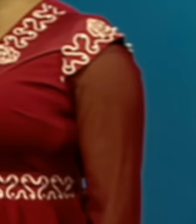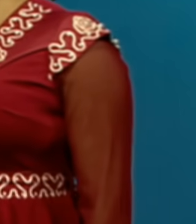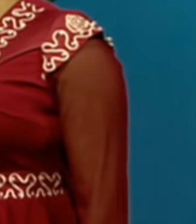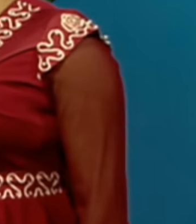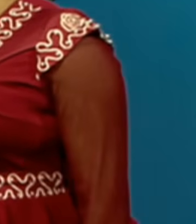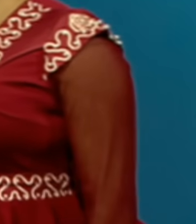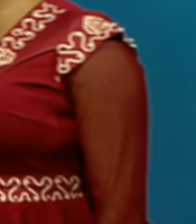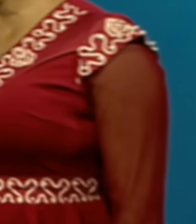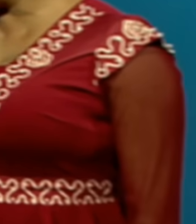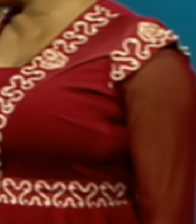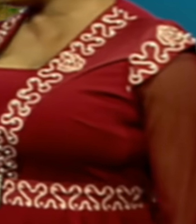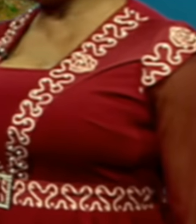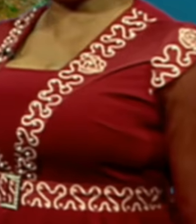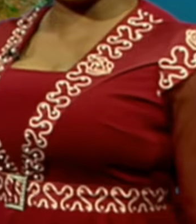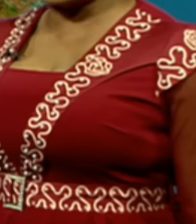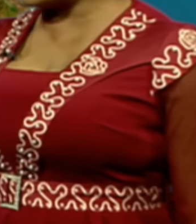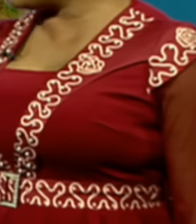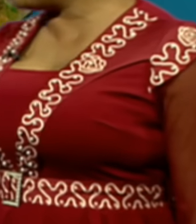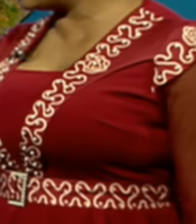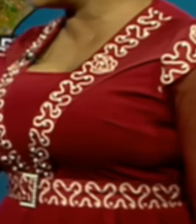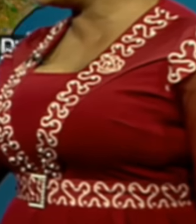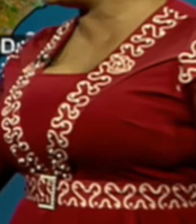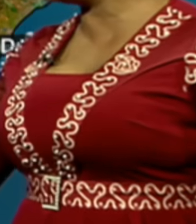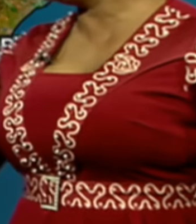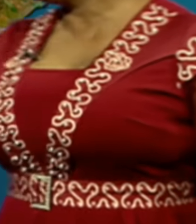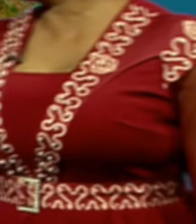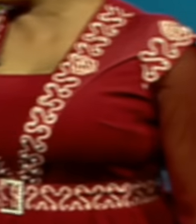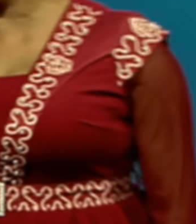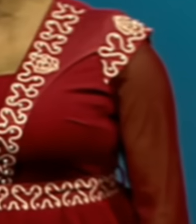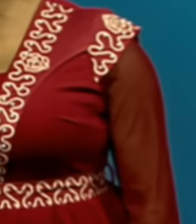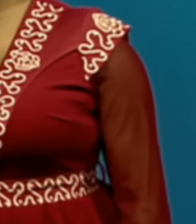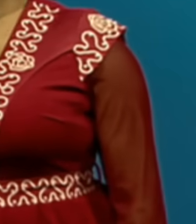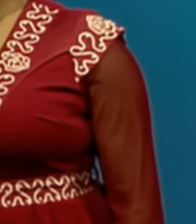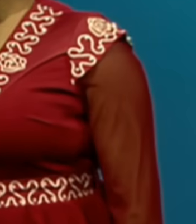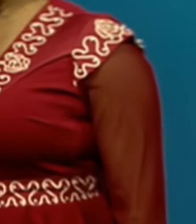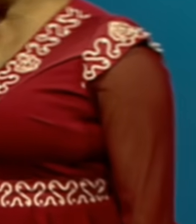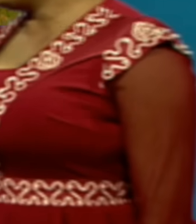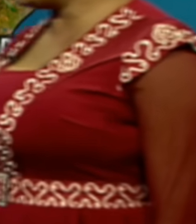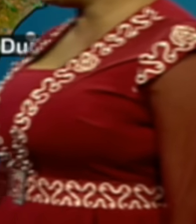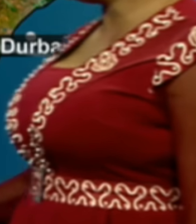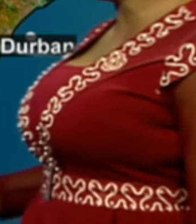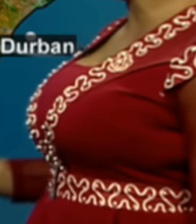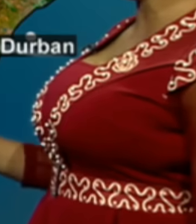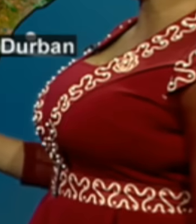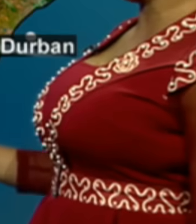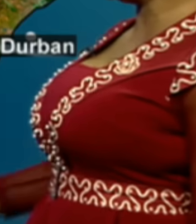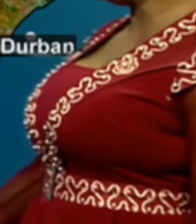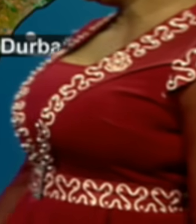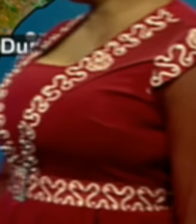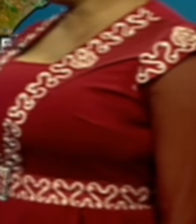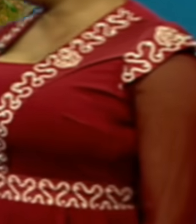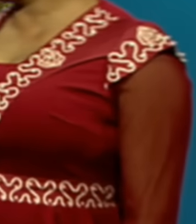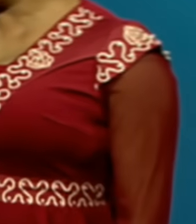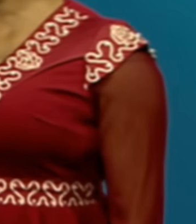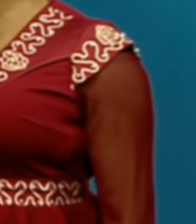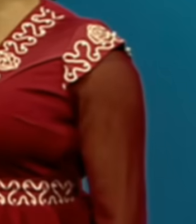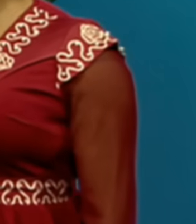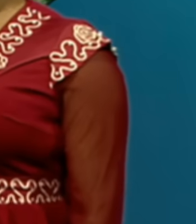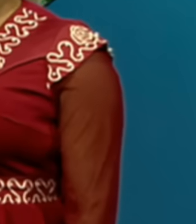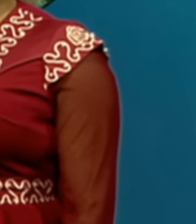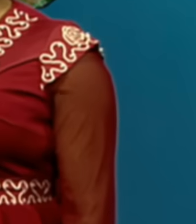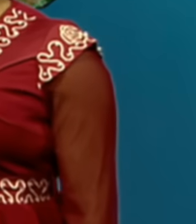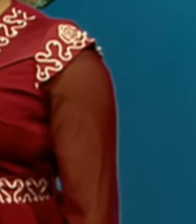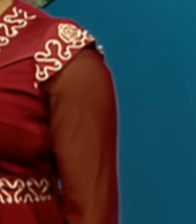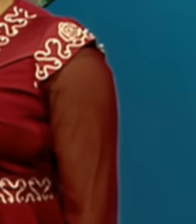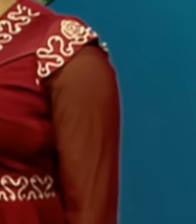le gona re lebelela gore go tla be go na le moya e matla e tla be e fokang ka lewatle go tloga gona go la Western Cape go ya gona godimo go la Gqeberha re lebelela jwale ba re lemoša